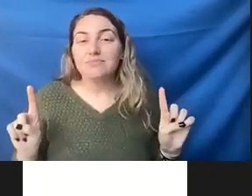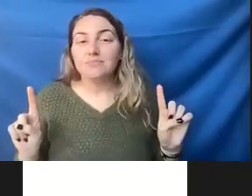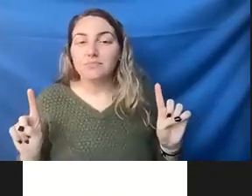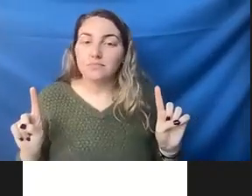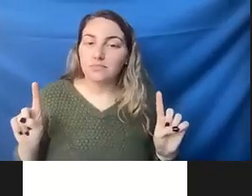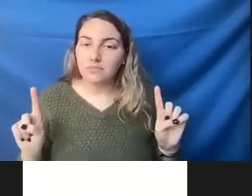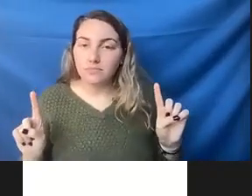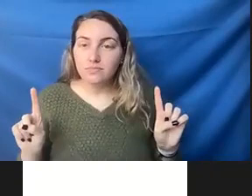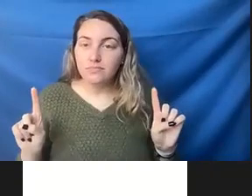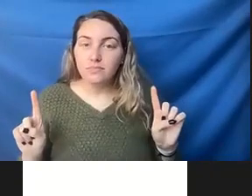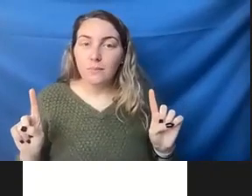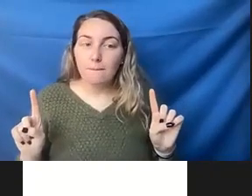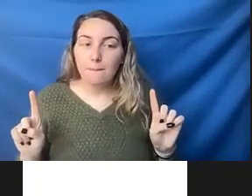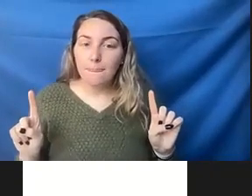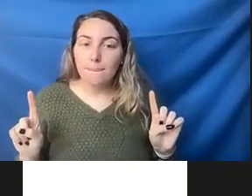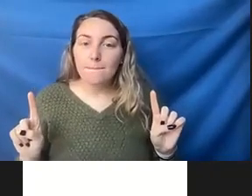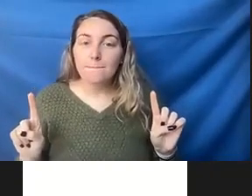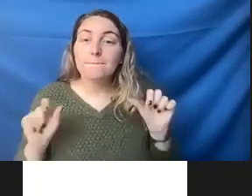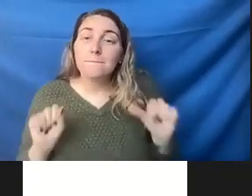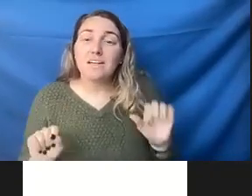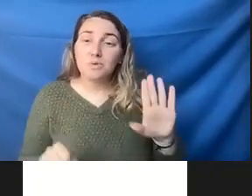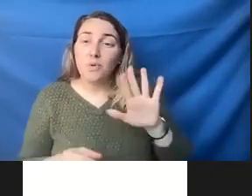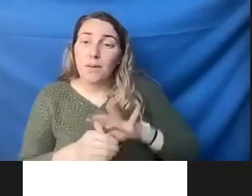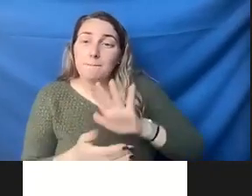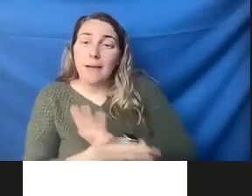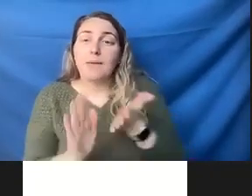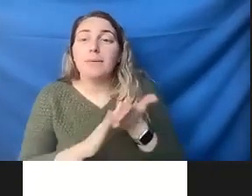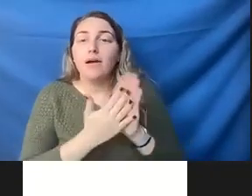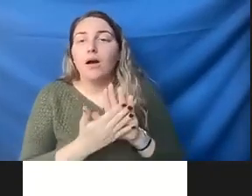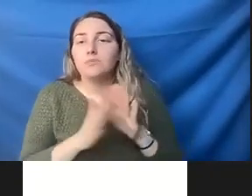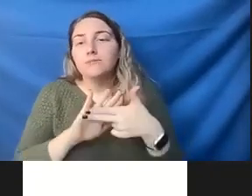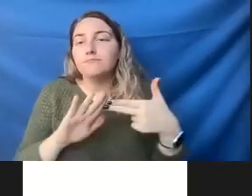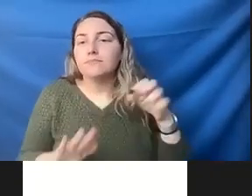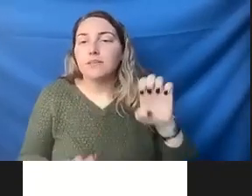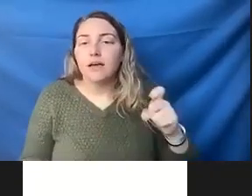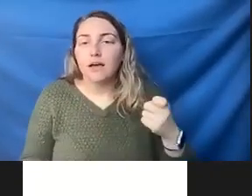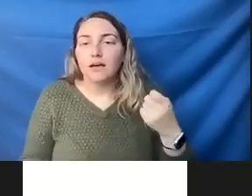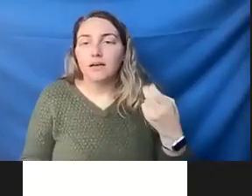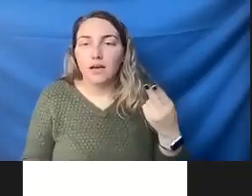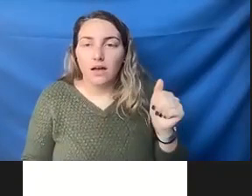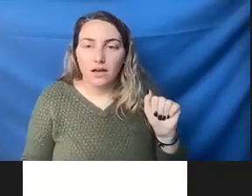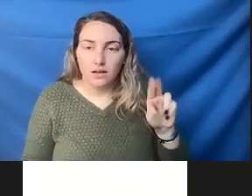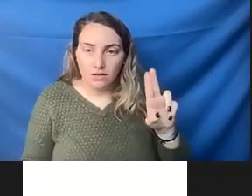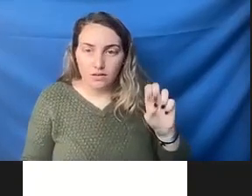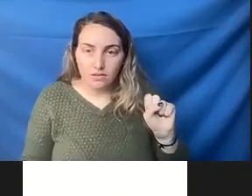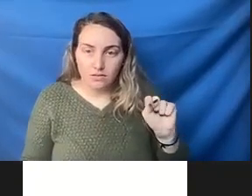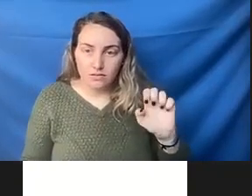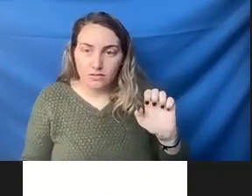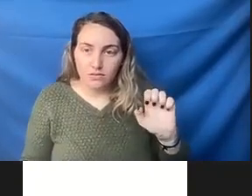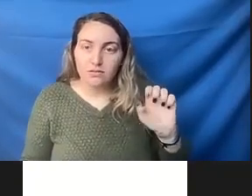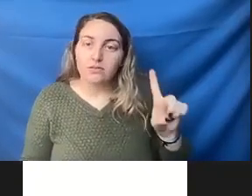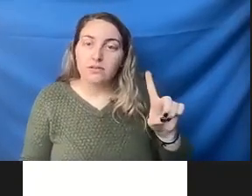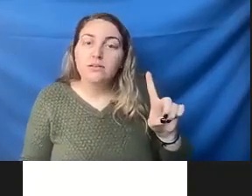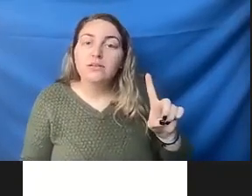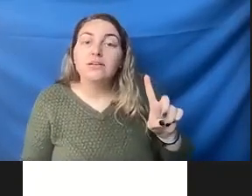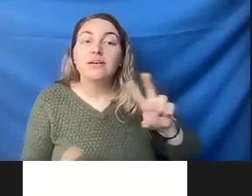that it will become exhausted. So if in this example, Ariel does not get 51% plus